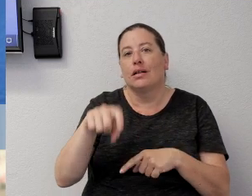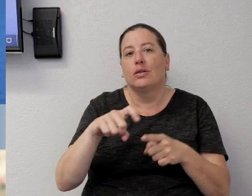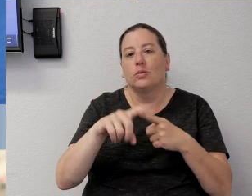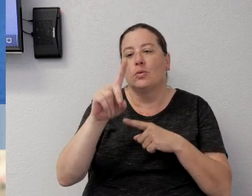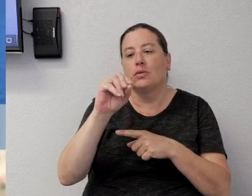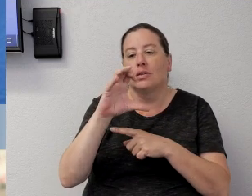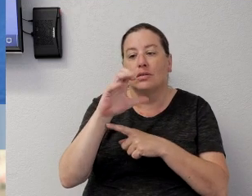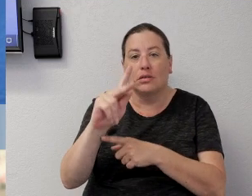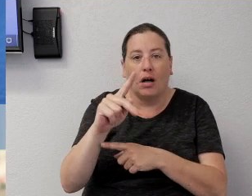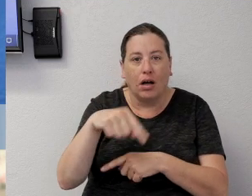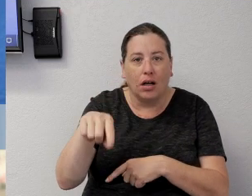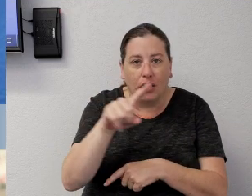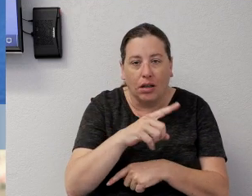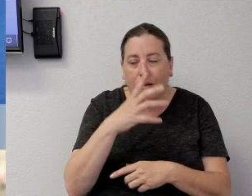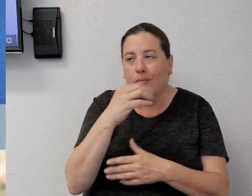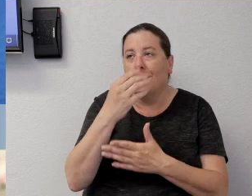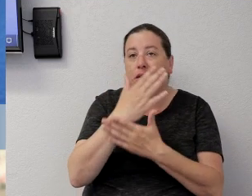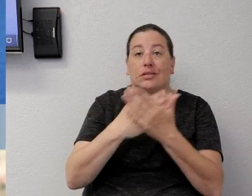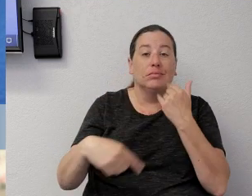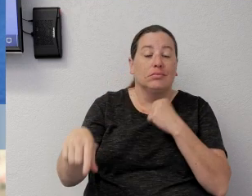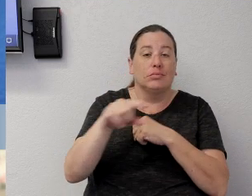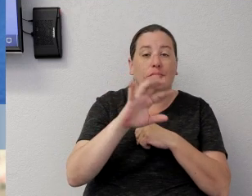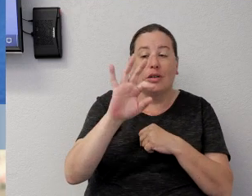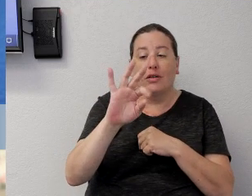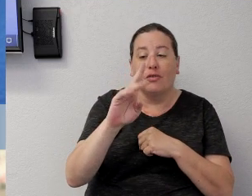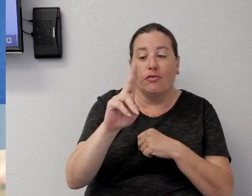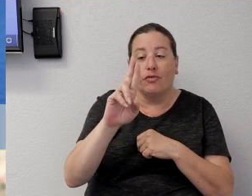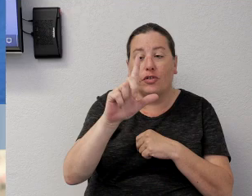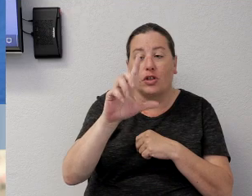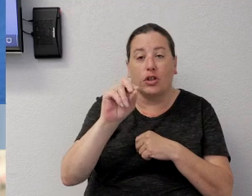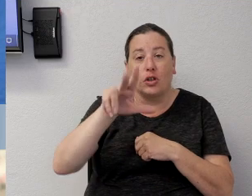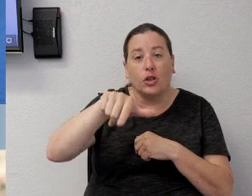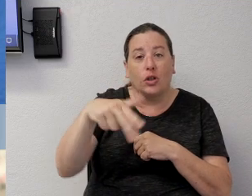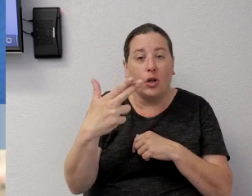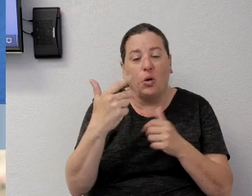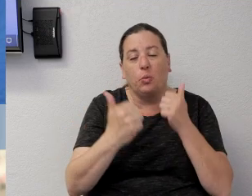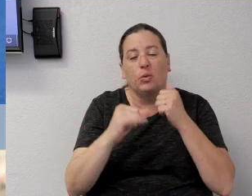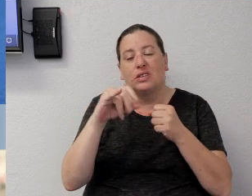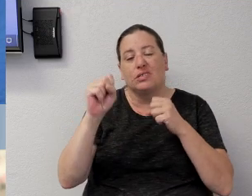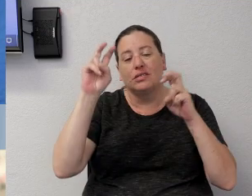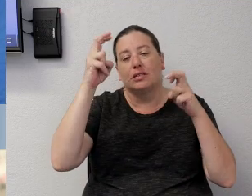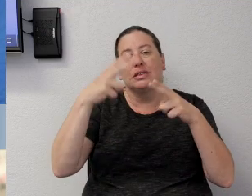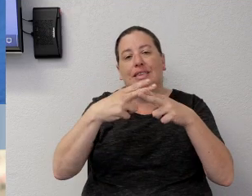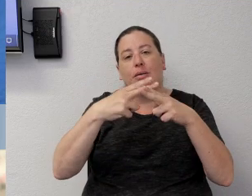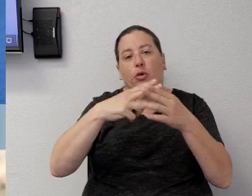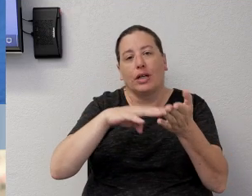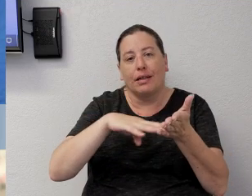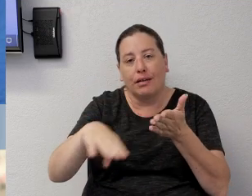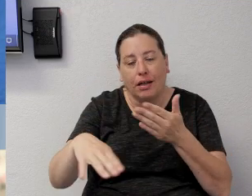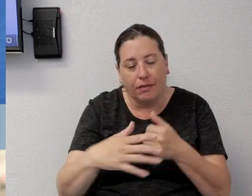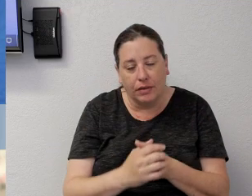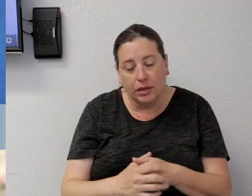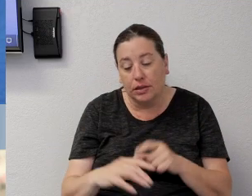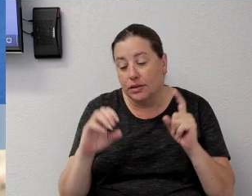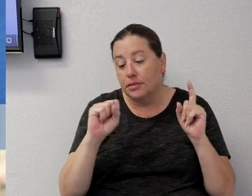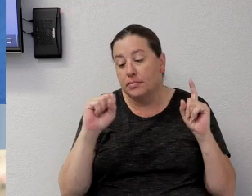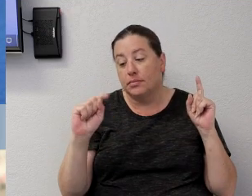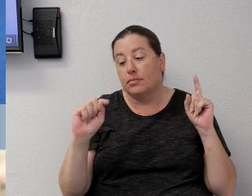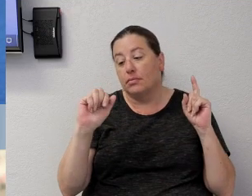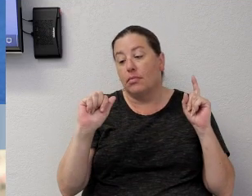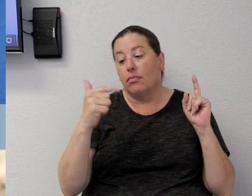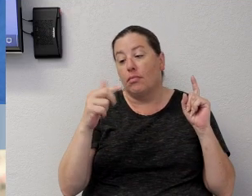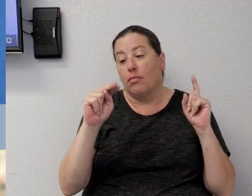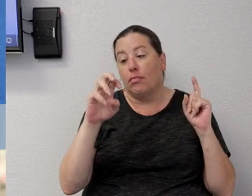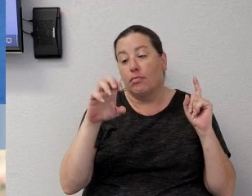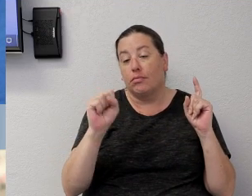now just recently had to furlough them, which is essentially a temporary layoff. St. Agnes over the weekend announced they